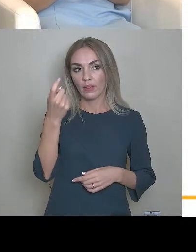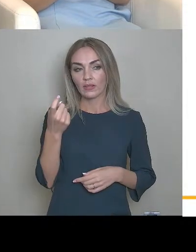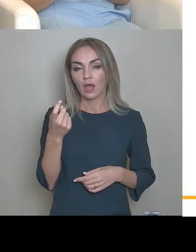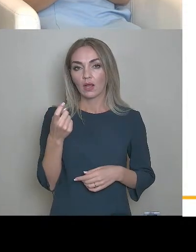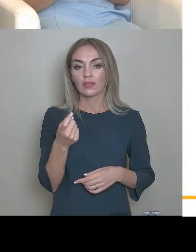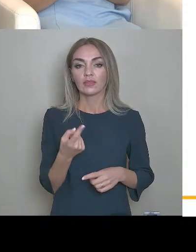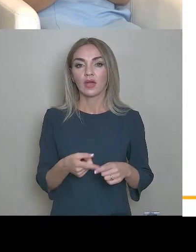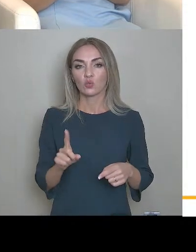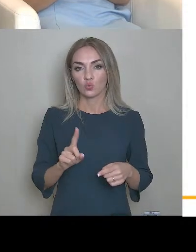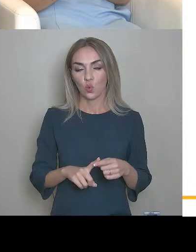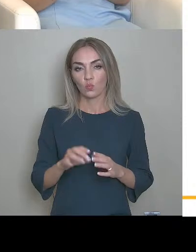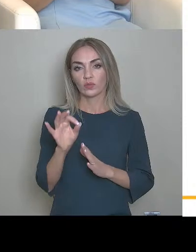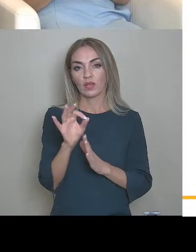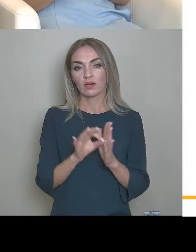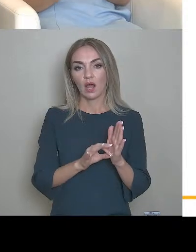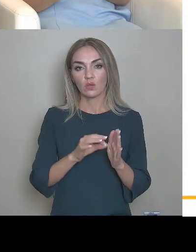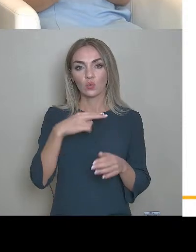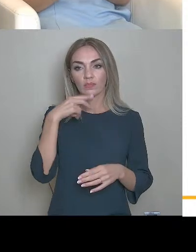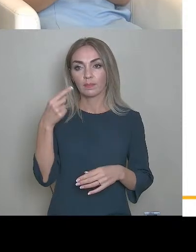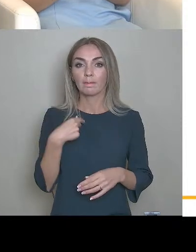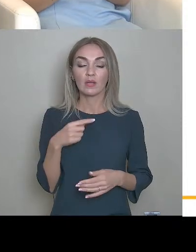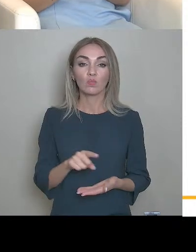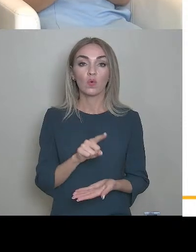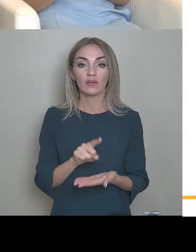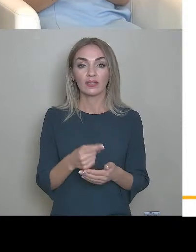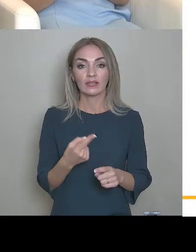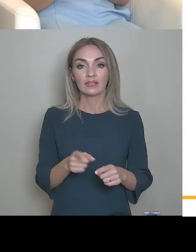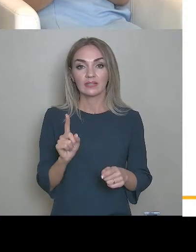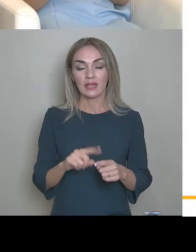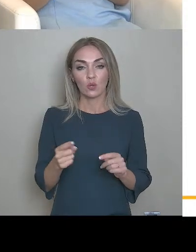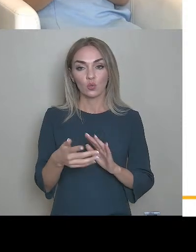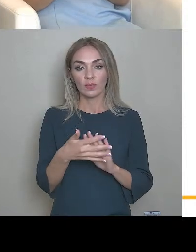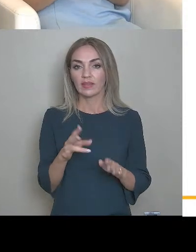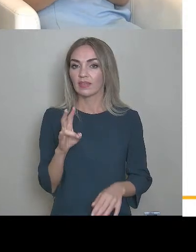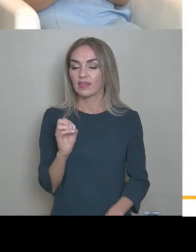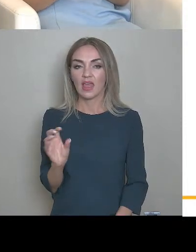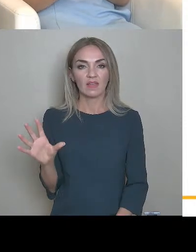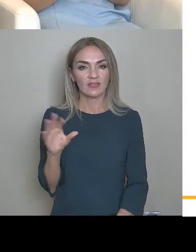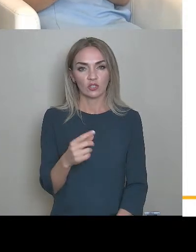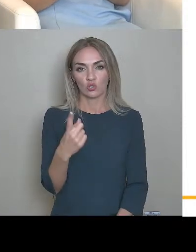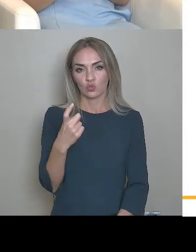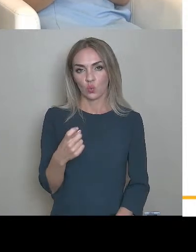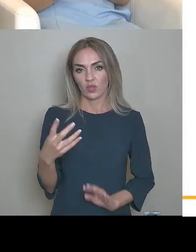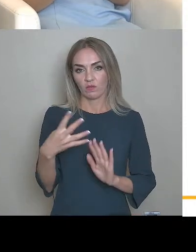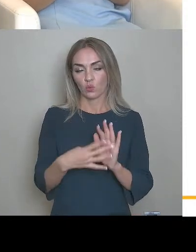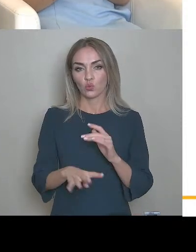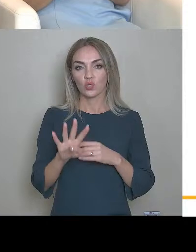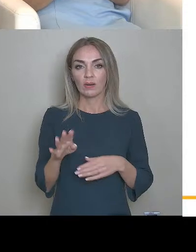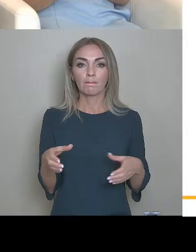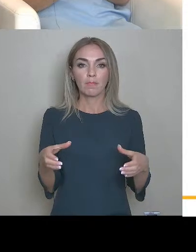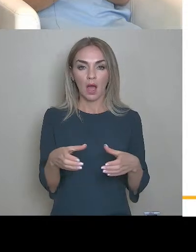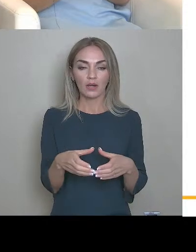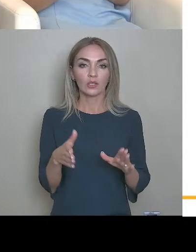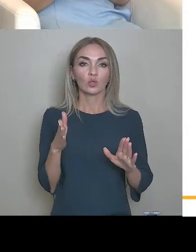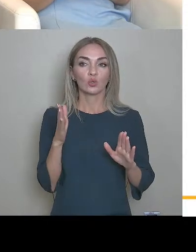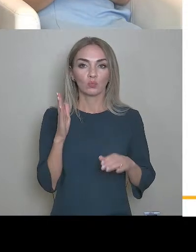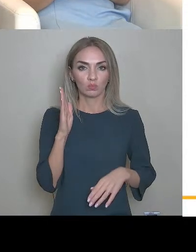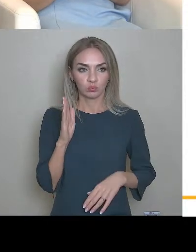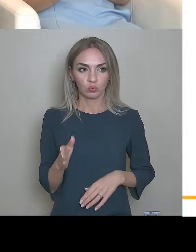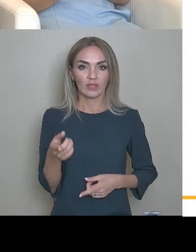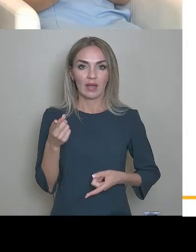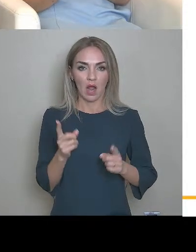others in the newsletters stress that not all 194 parties